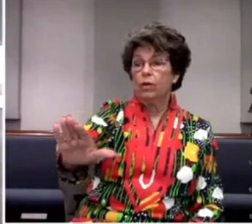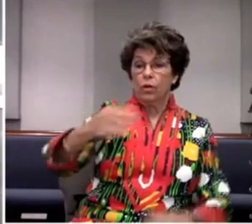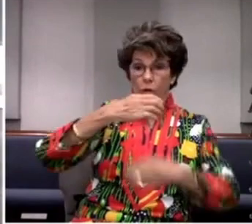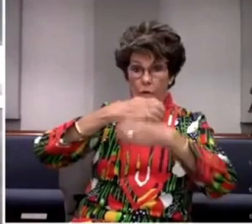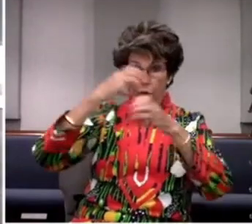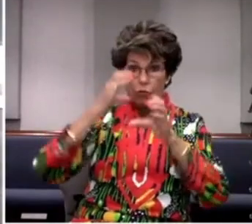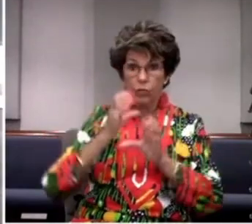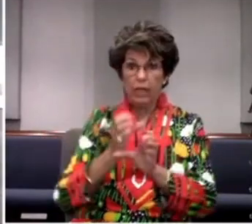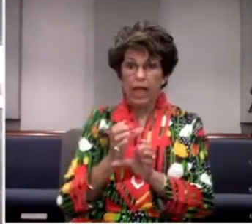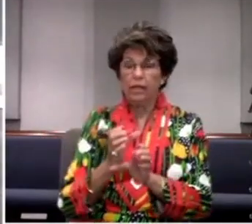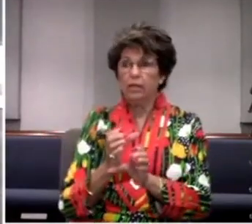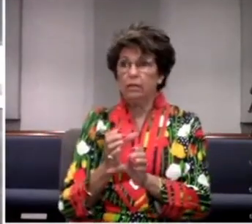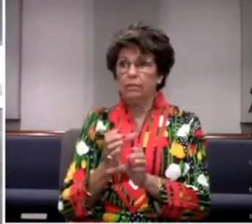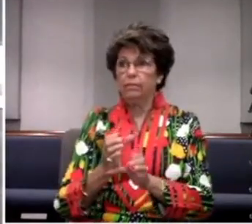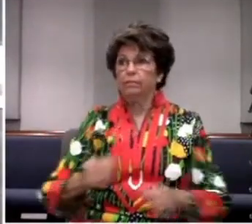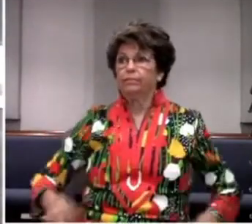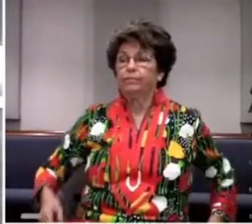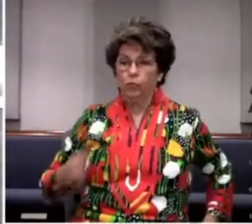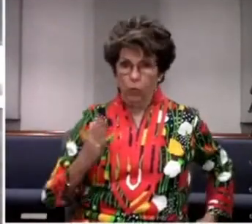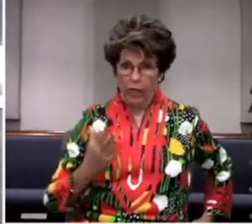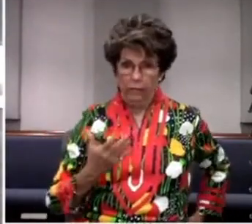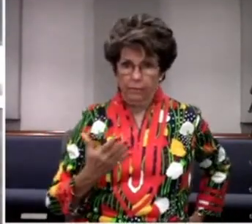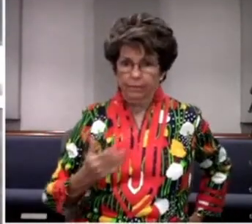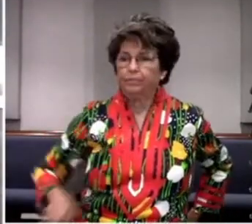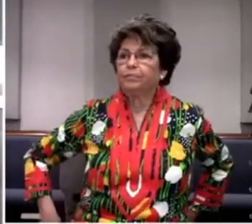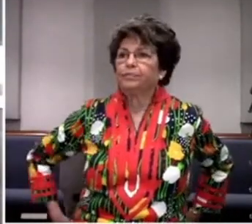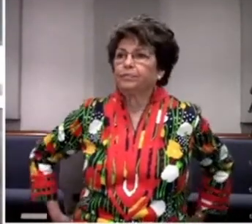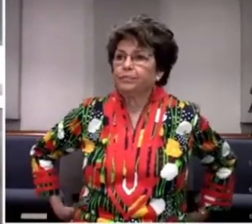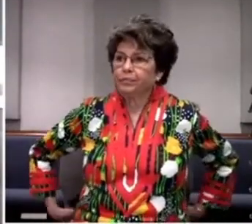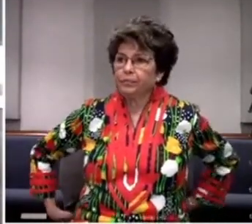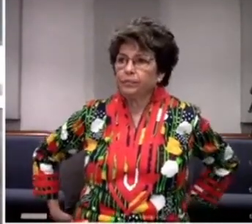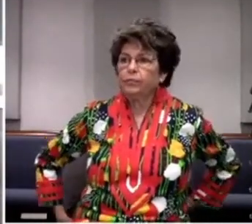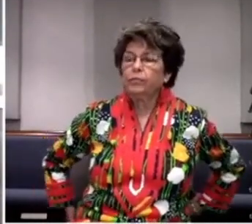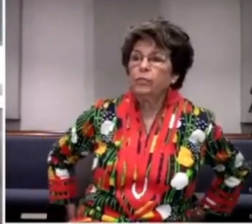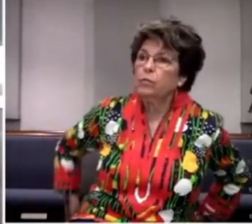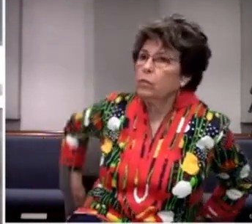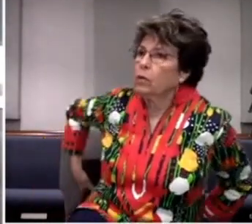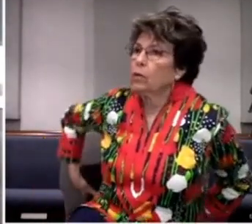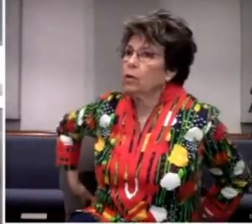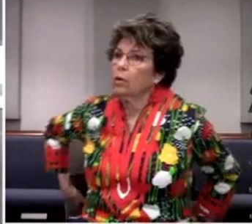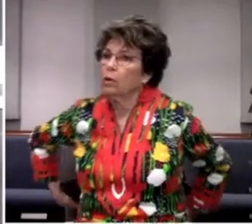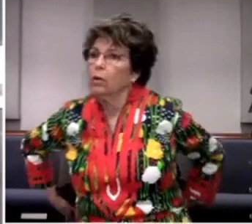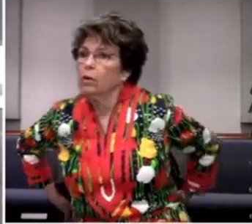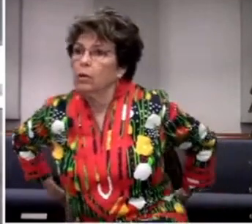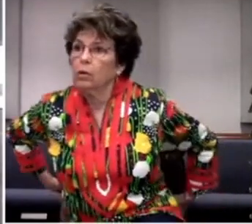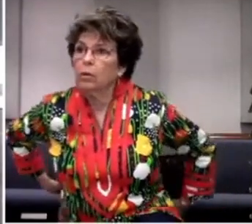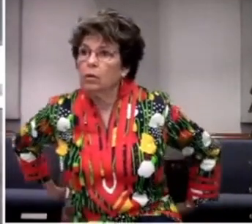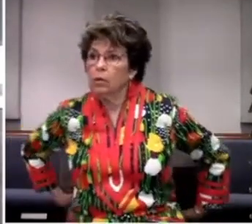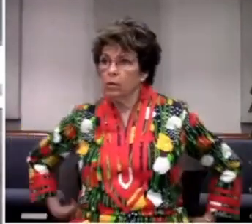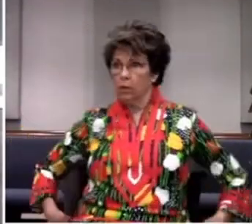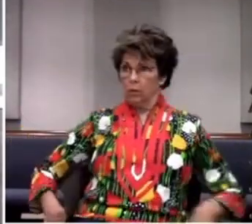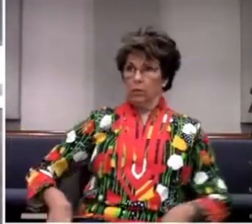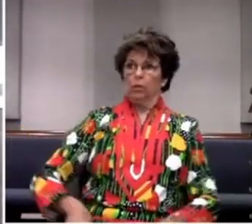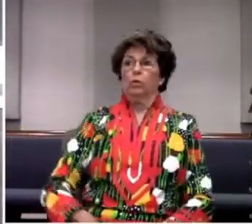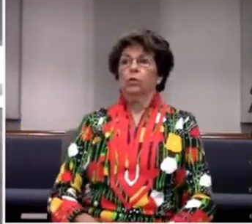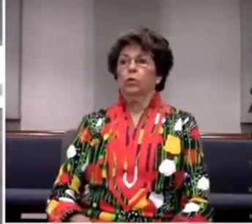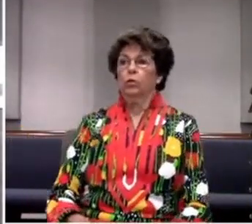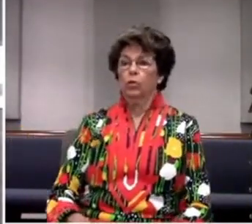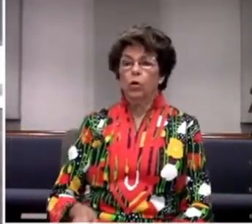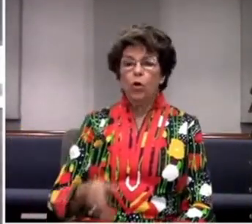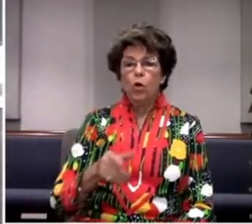Created. Time out. It absolutely matters in this world today who you believe created